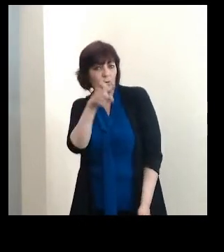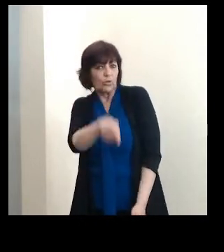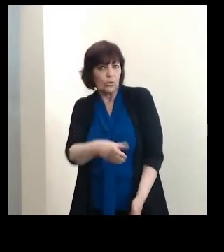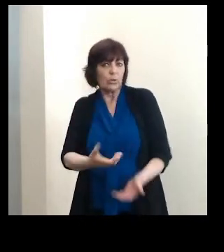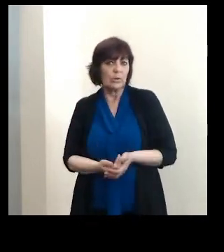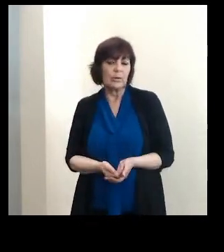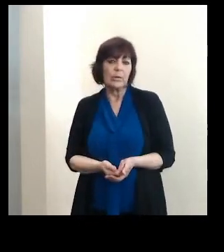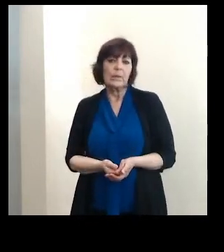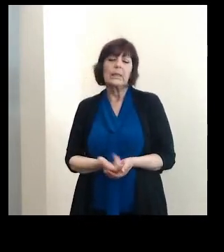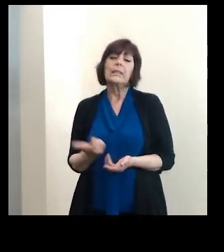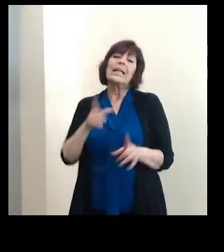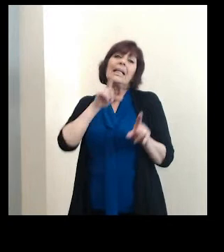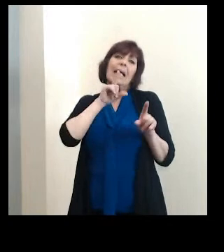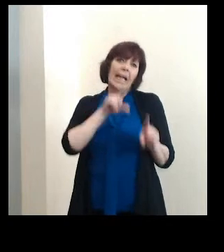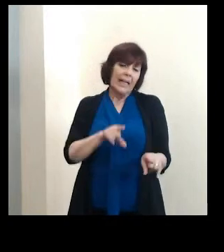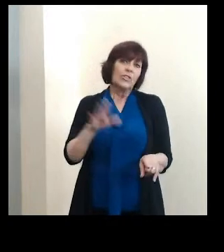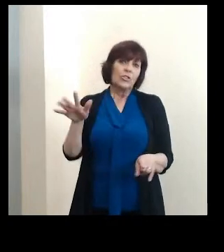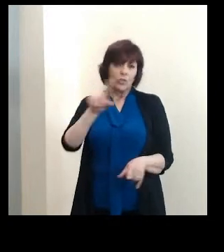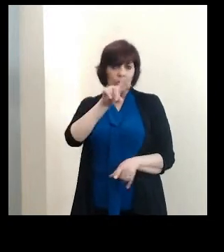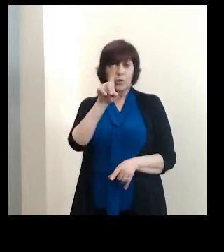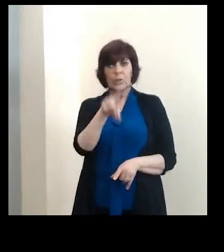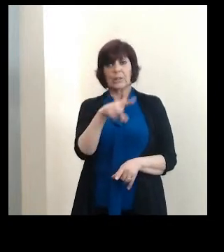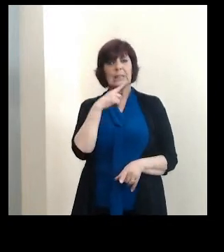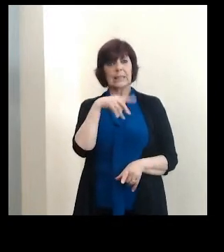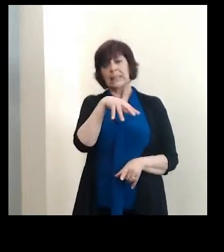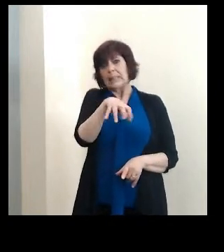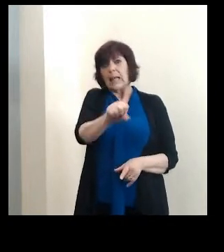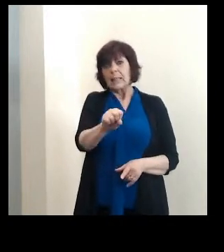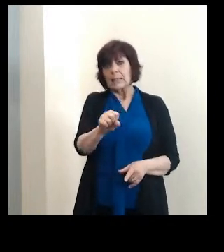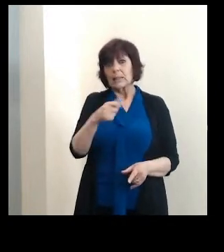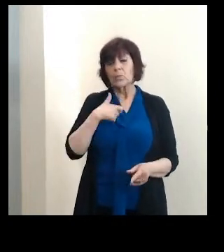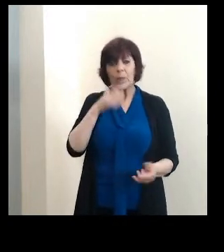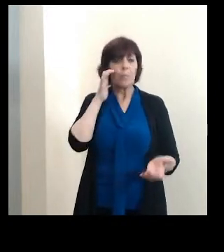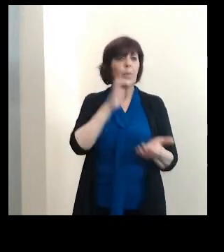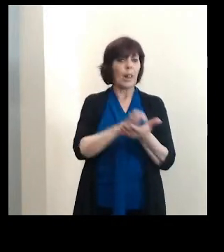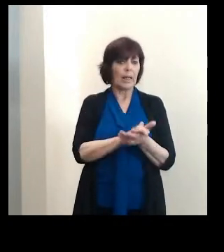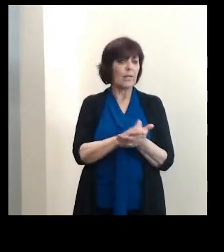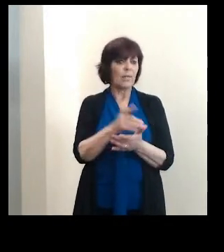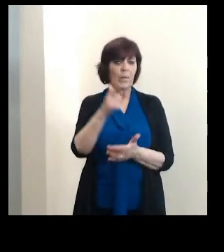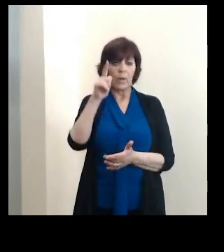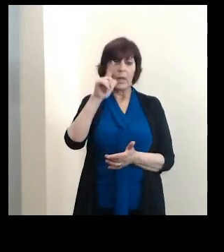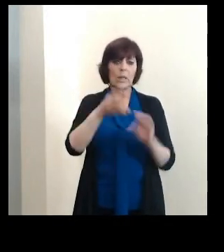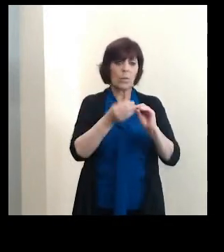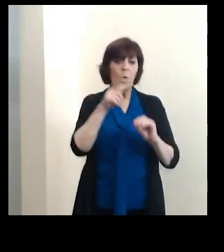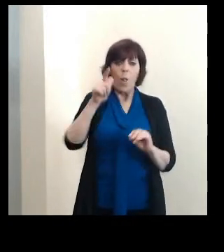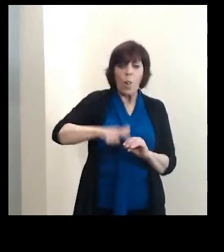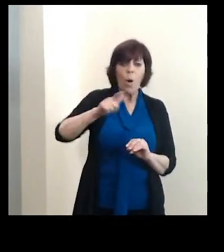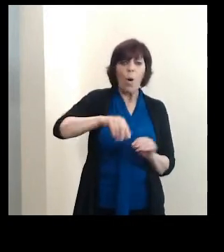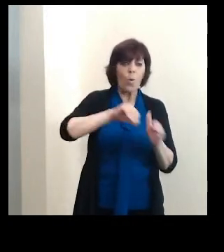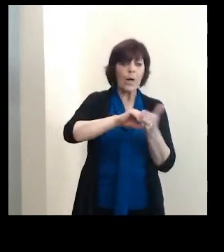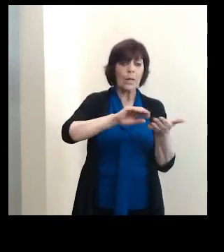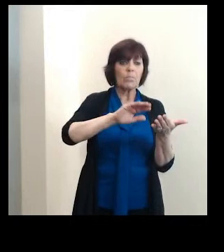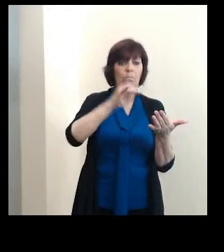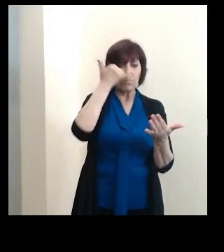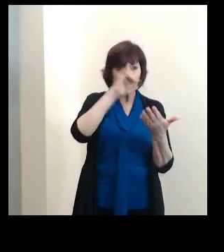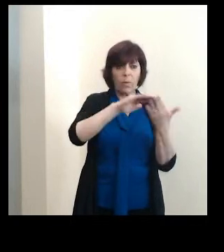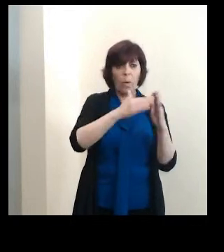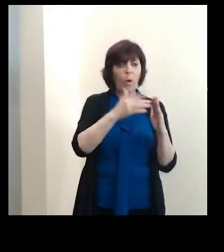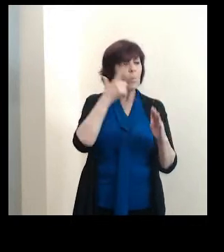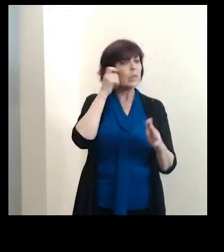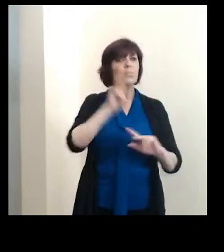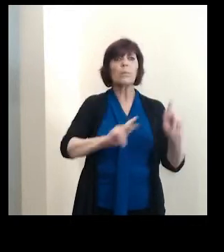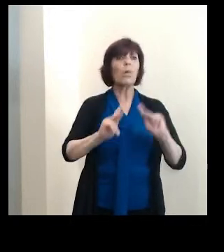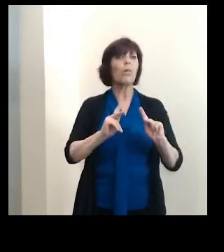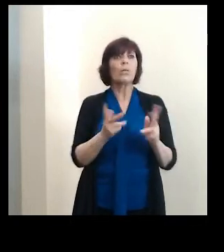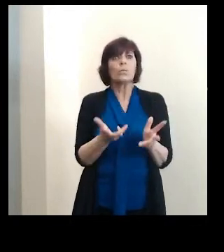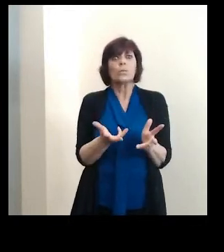So the answer to your questions are yes, we believe hesitancy is driving some of the lower numbers in the city of Buffalo. There is availability